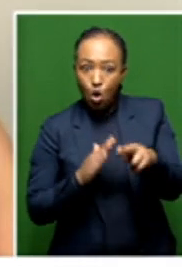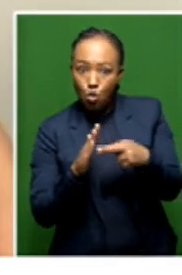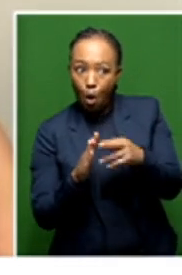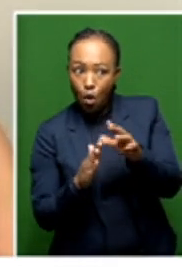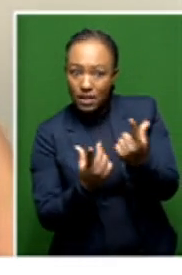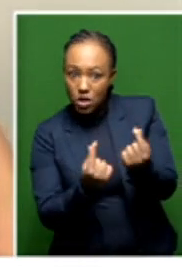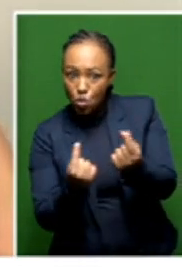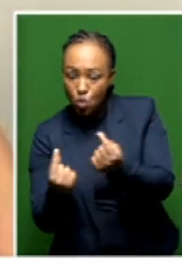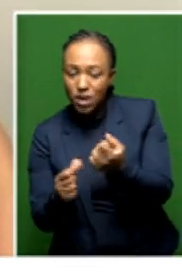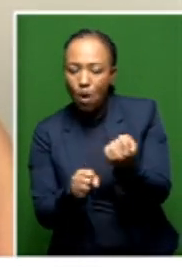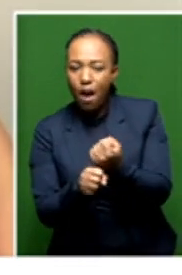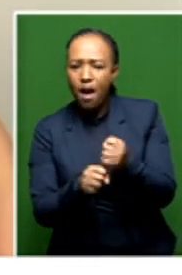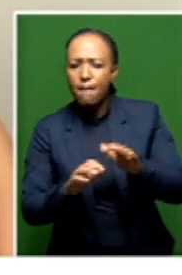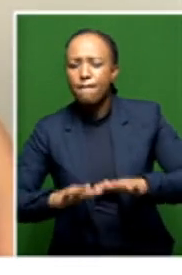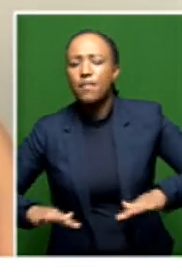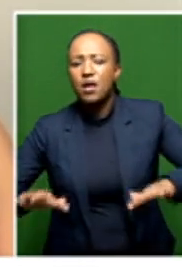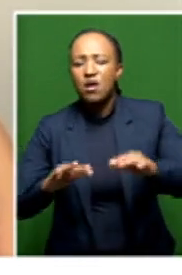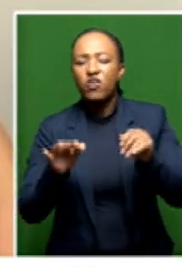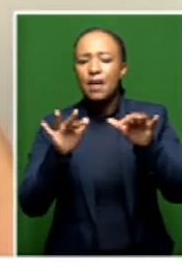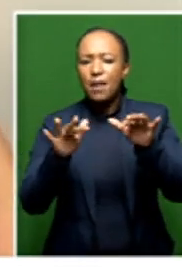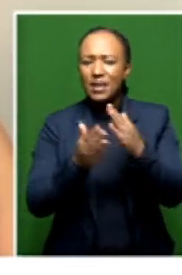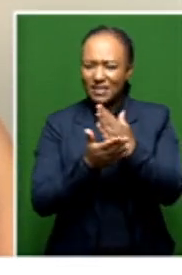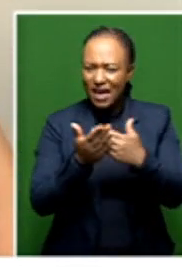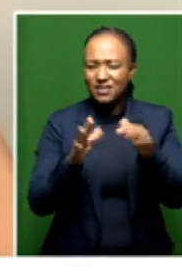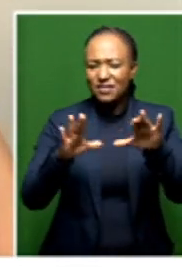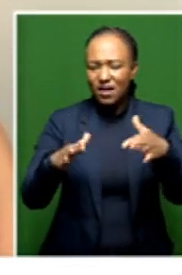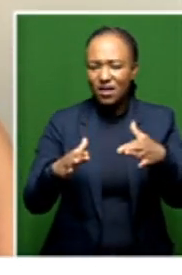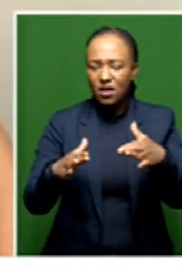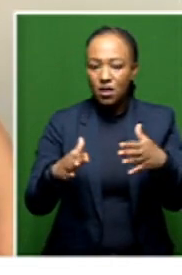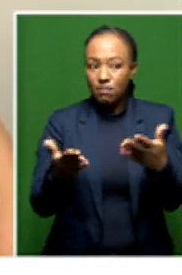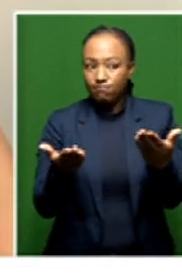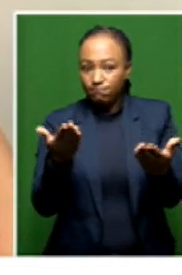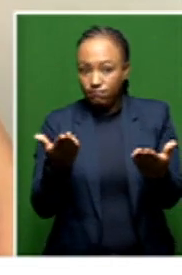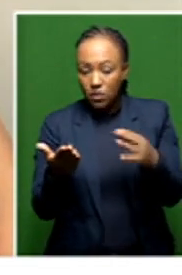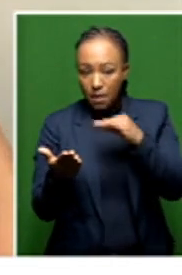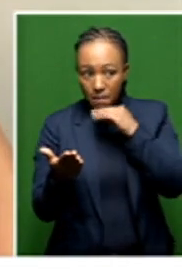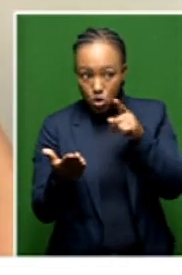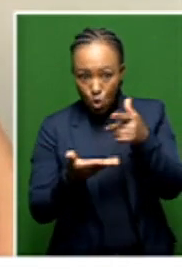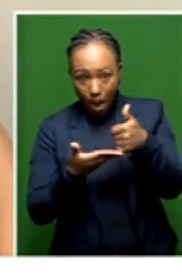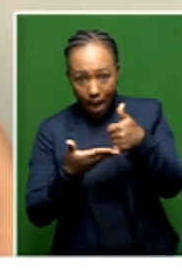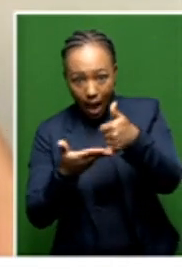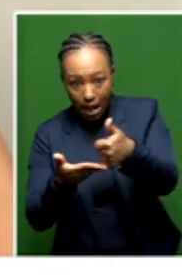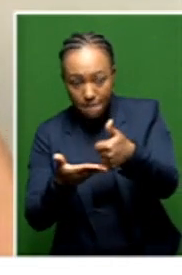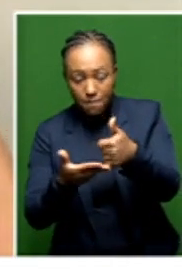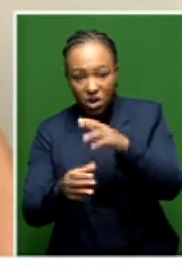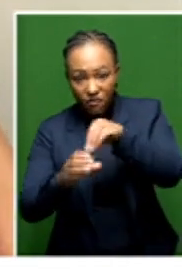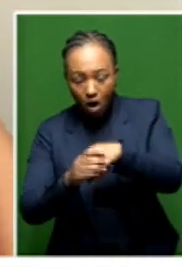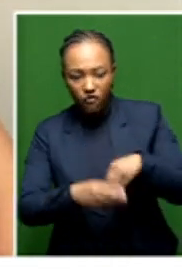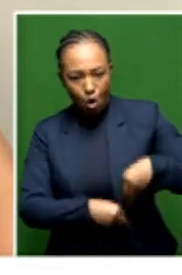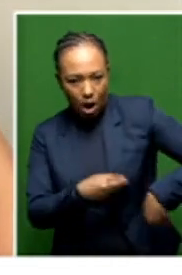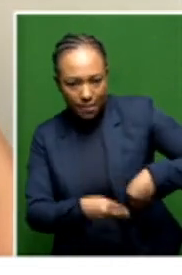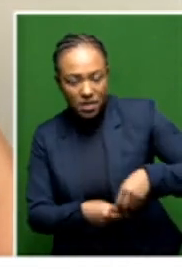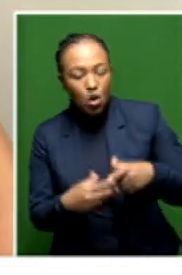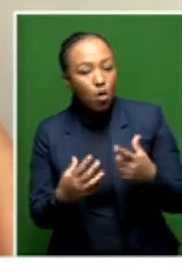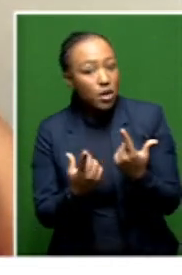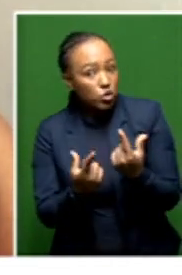own workspaces, in the public sector, as to whether you are not advancing the same corrupt tendencies by what